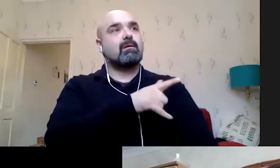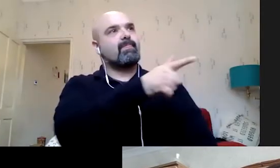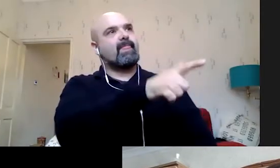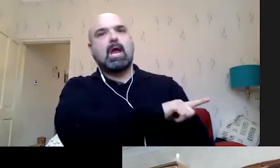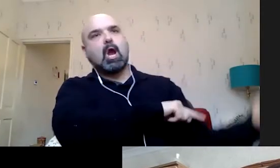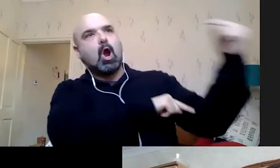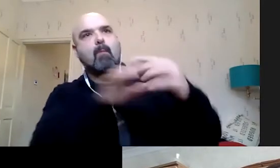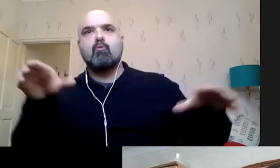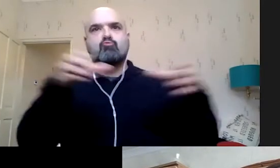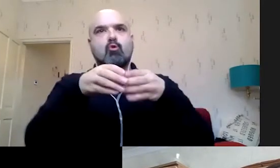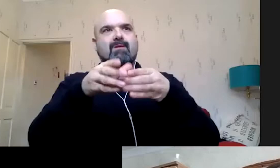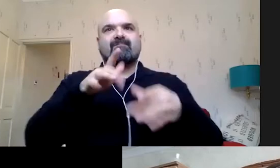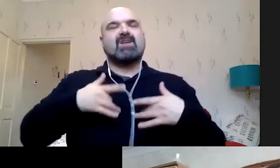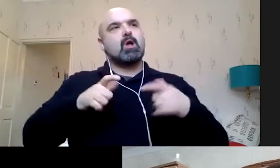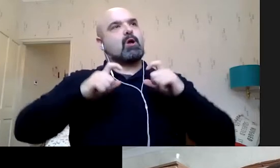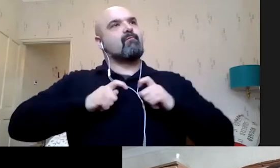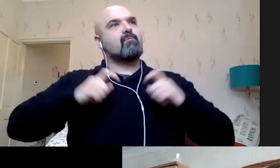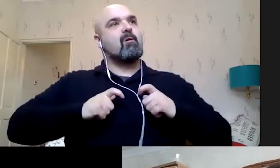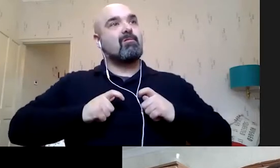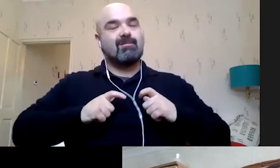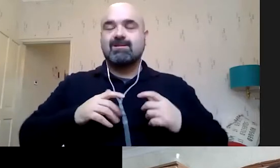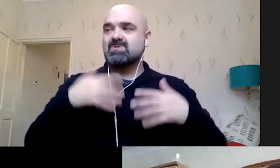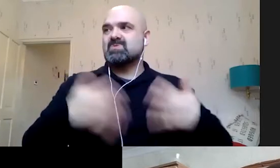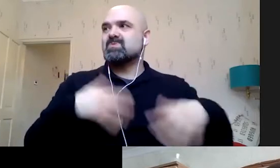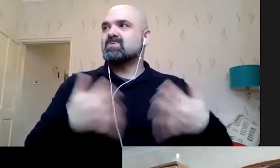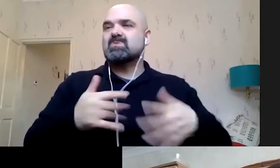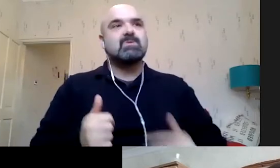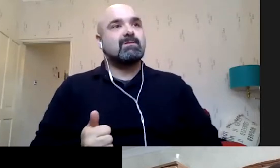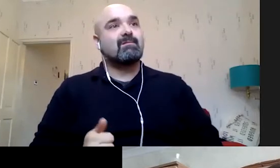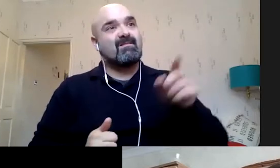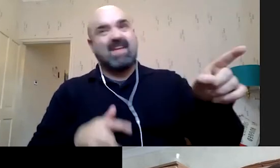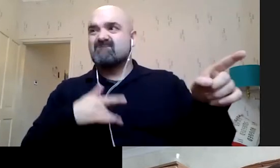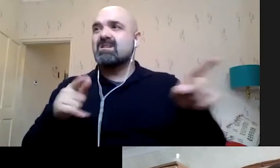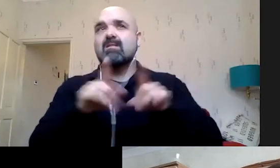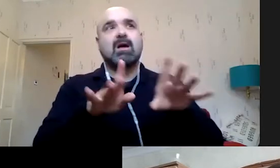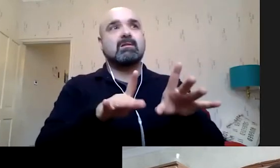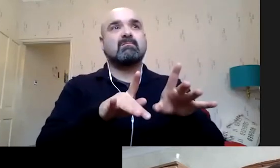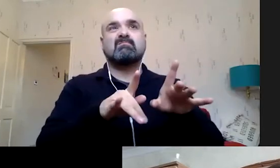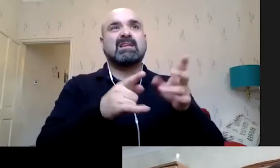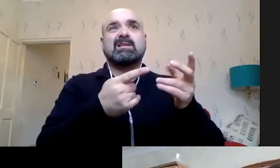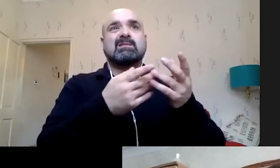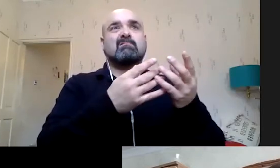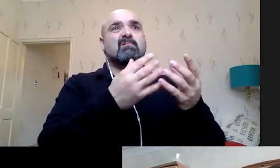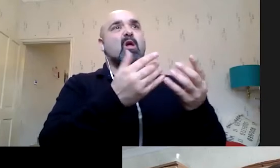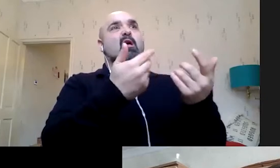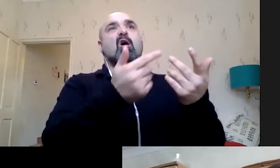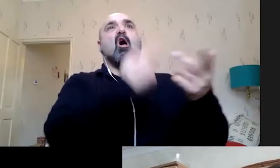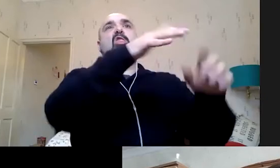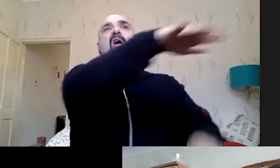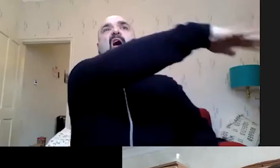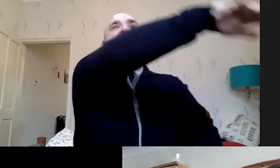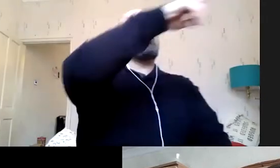enough to come, but it was awful the number of people who needed to come, who felt like they couldn't be themselves anywhere else. And I